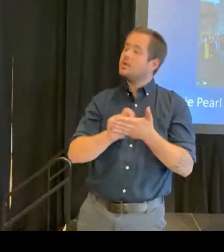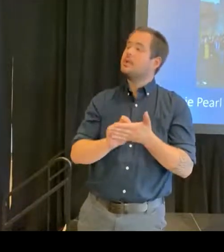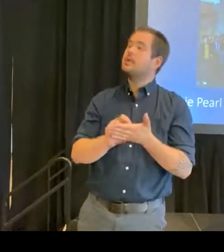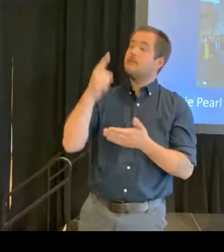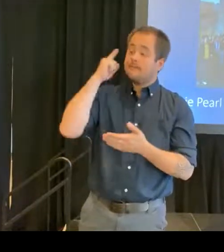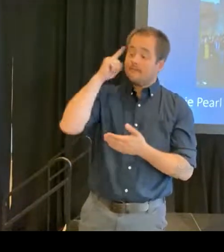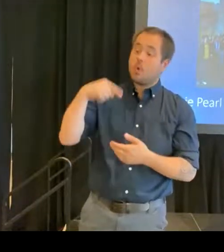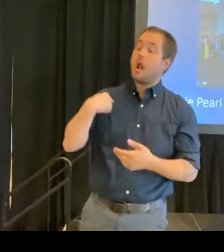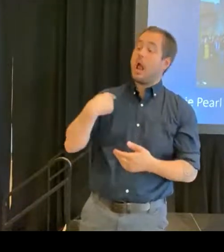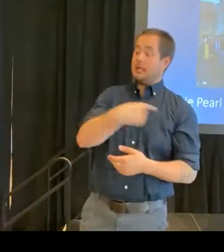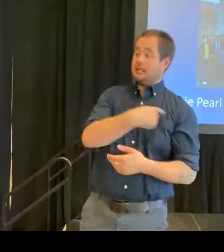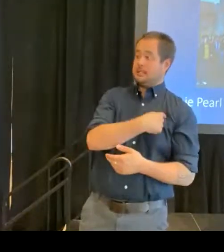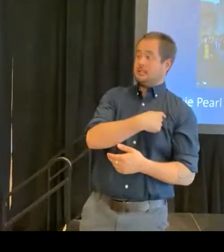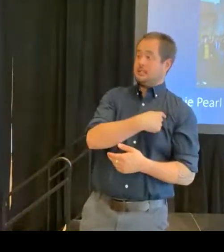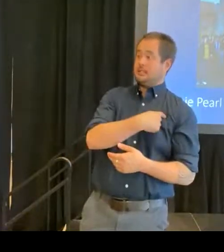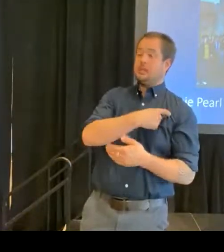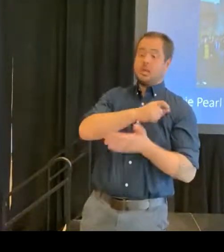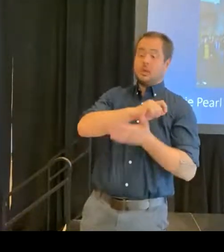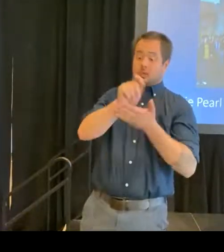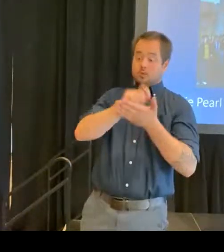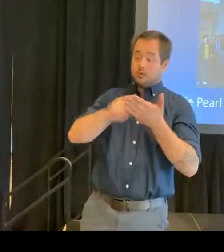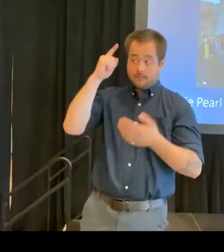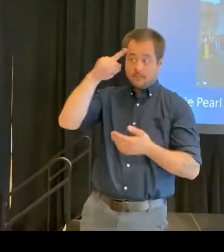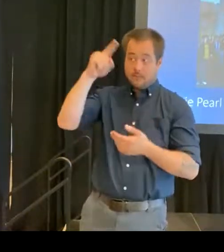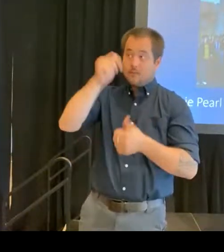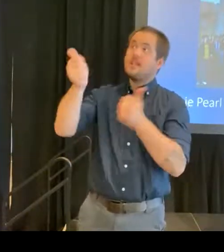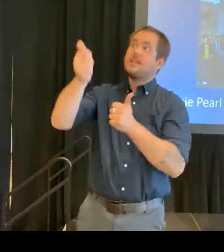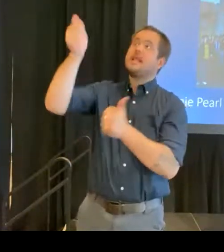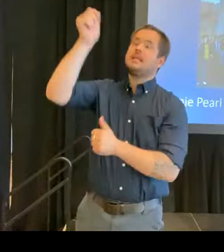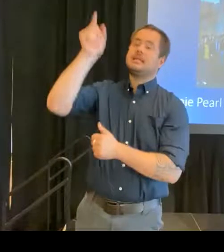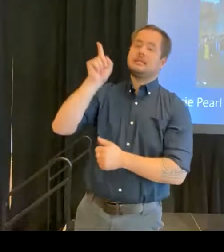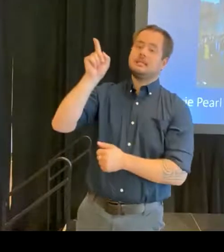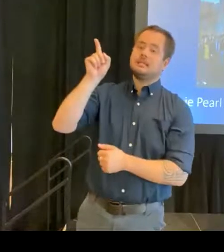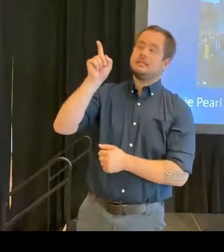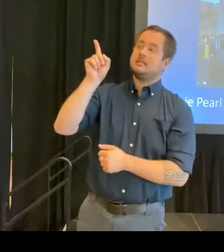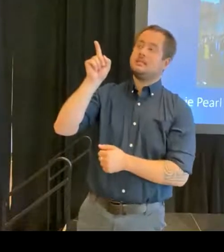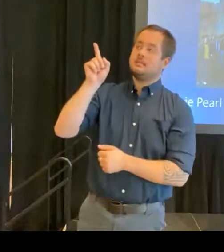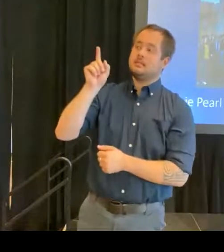for us, it was written for some elite.